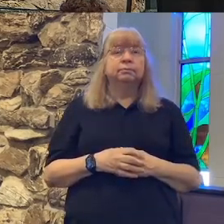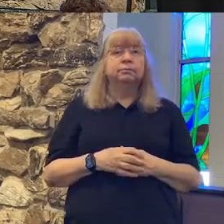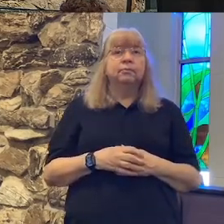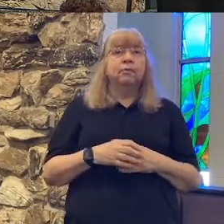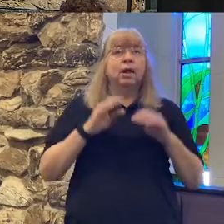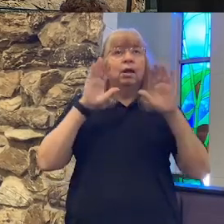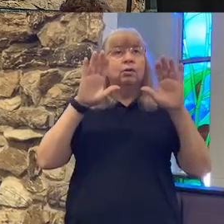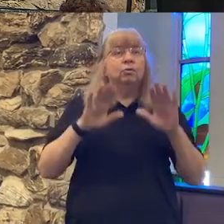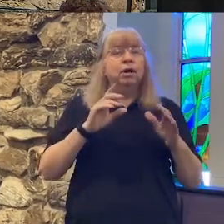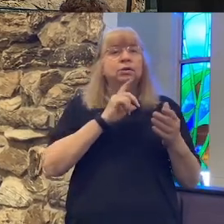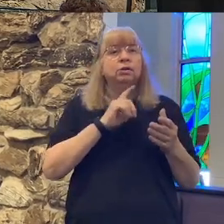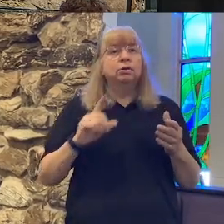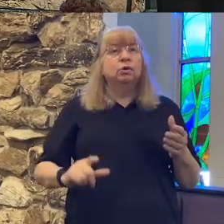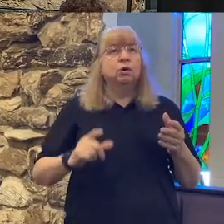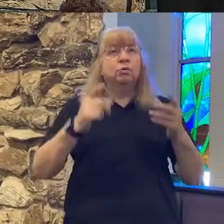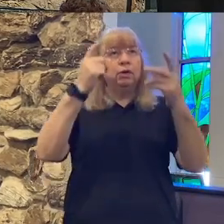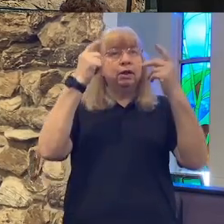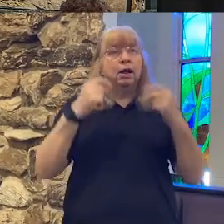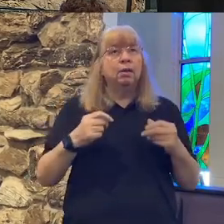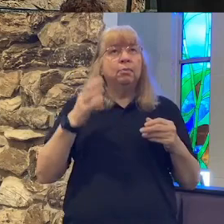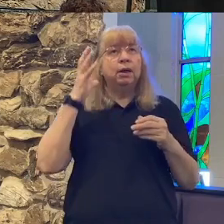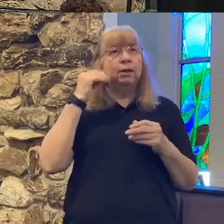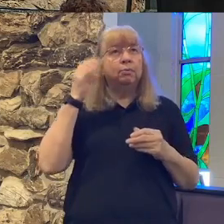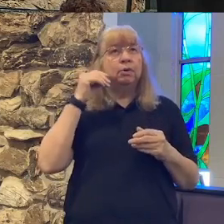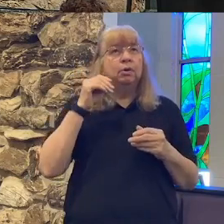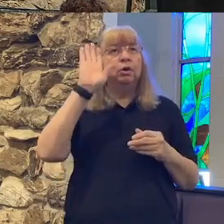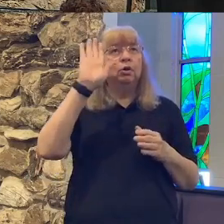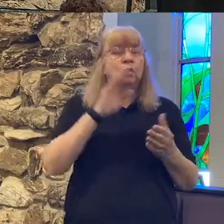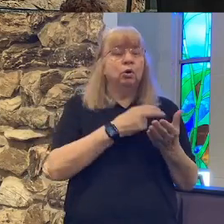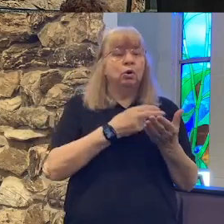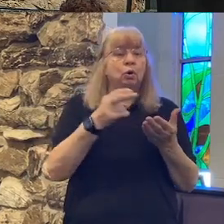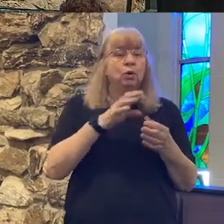Gracious Lord, we come experiencing your Holy Spirit,